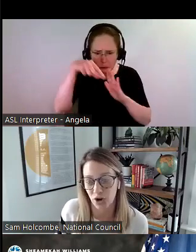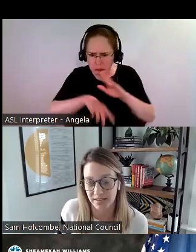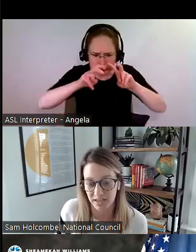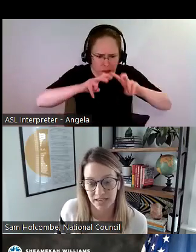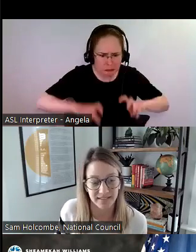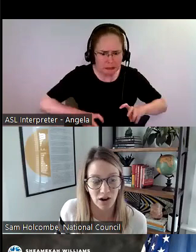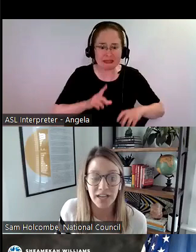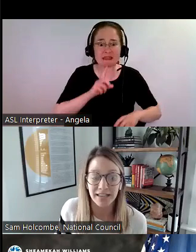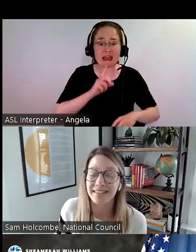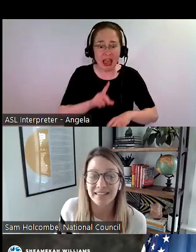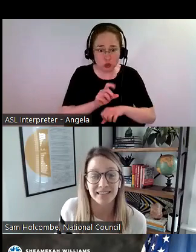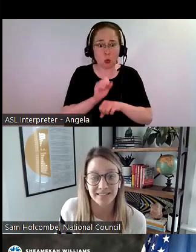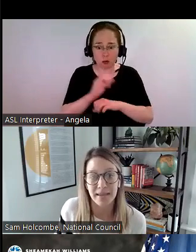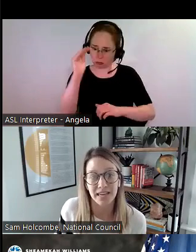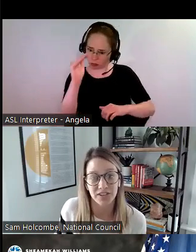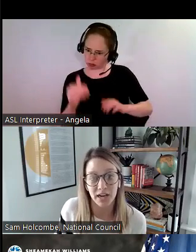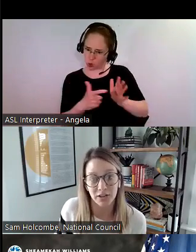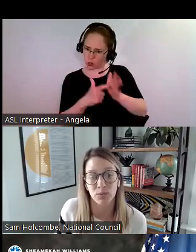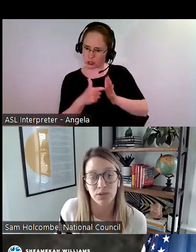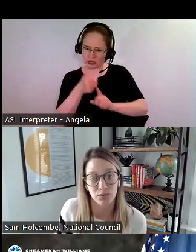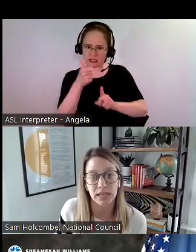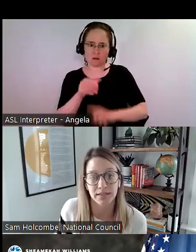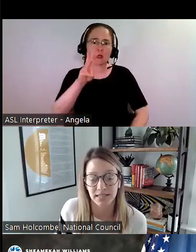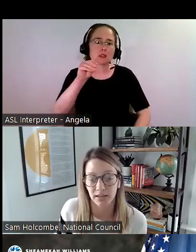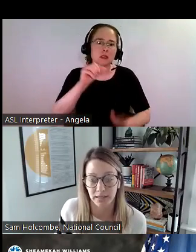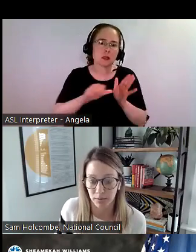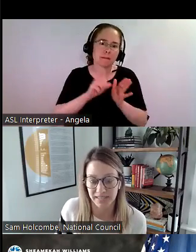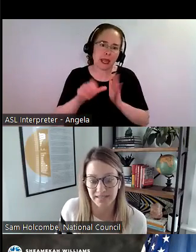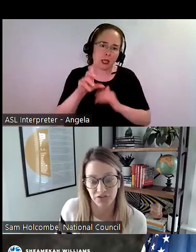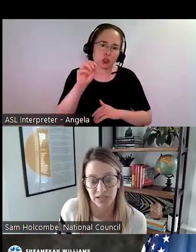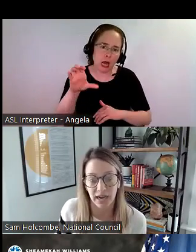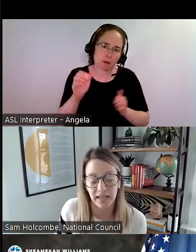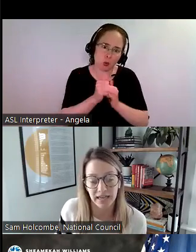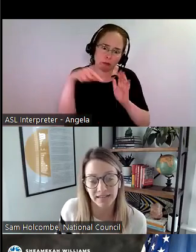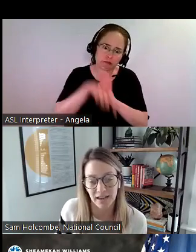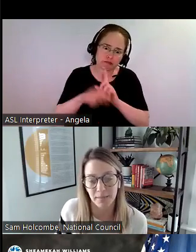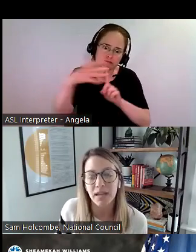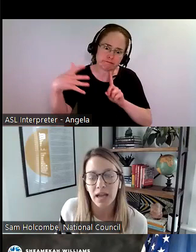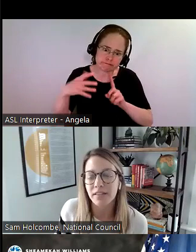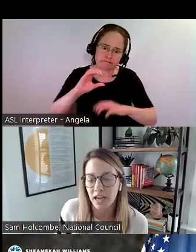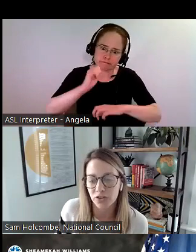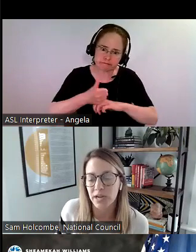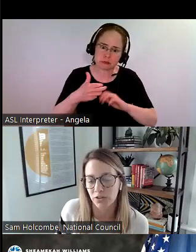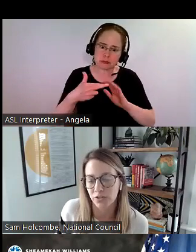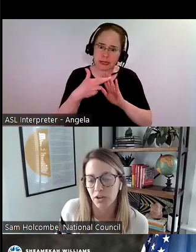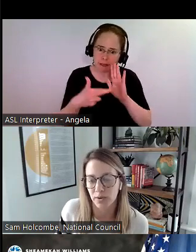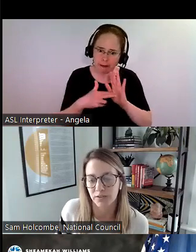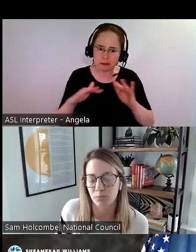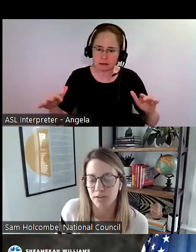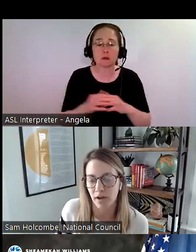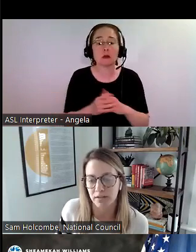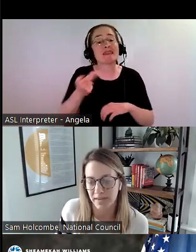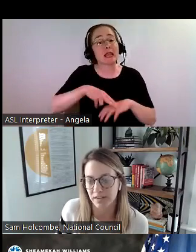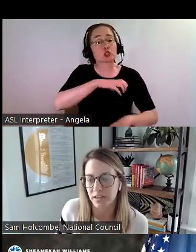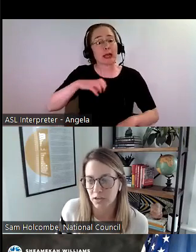actual outlined criteria itself. That is a 60-page document with really detailed implementation guidelines. And the National Council